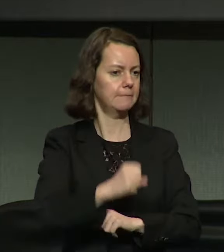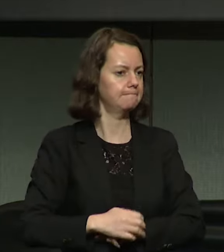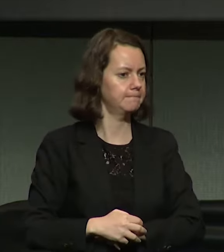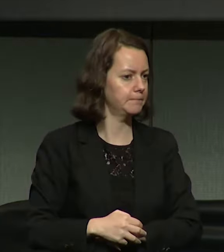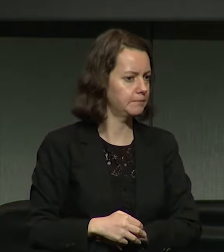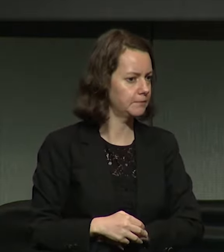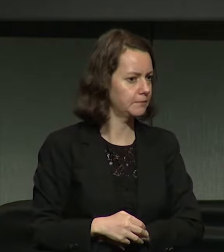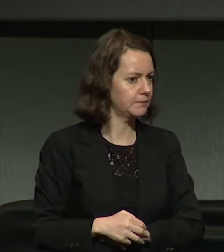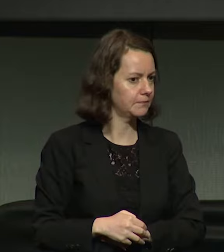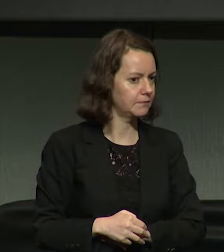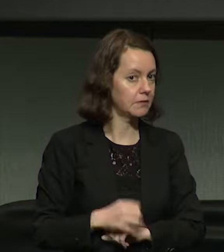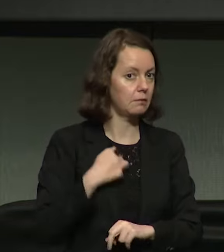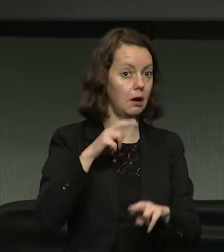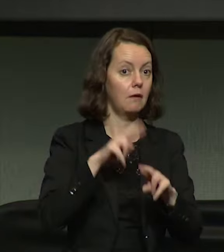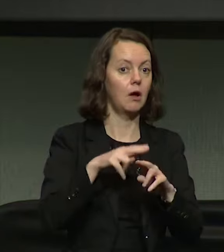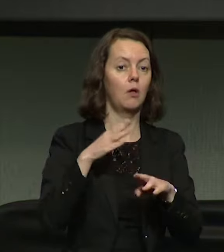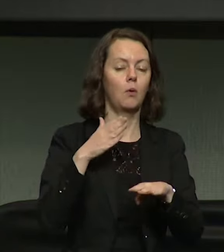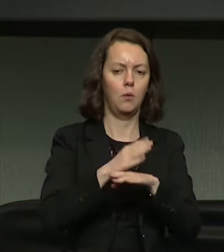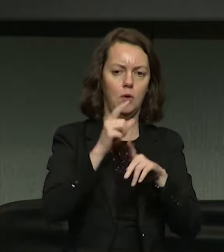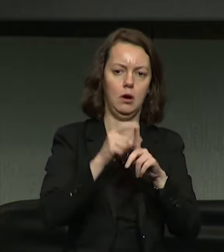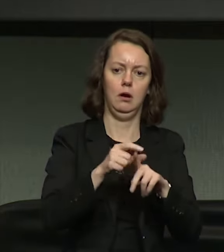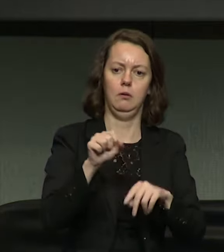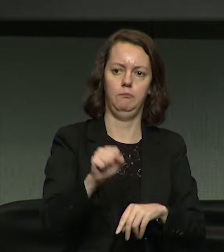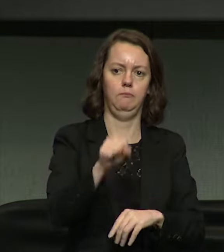work as hard as my father.